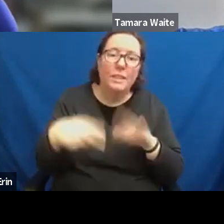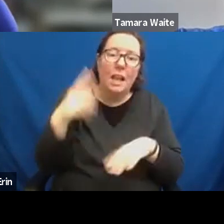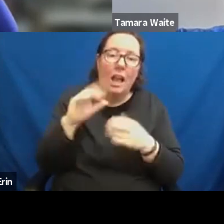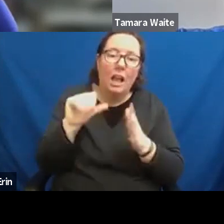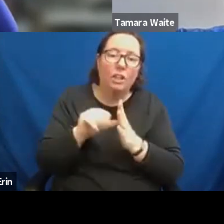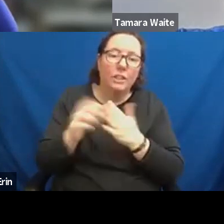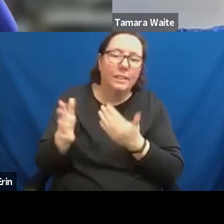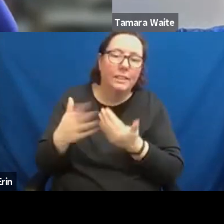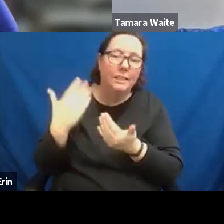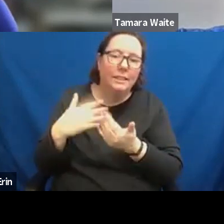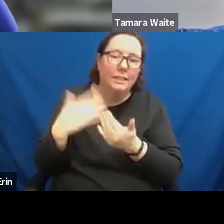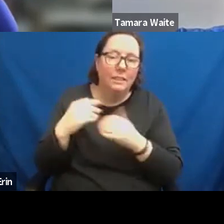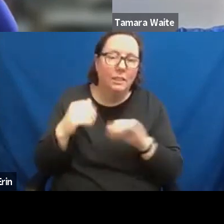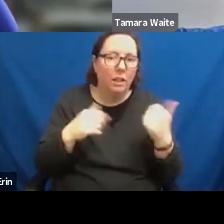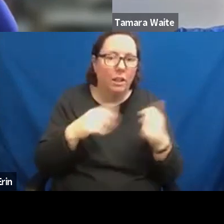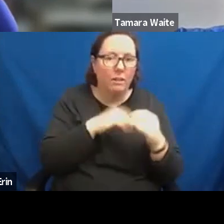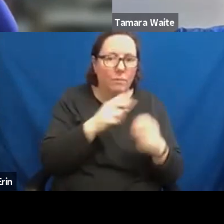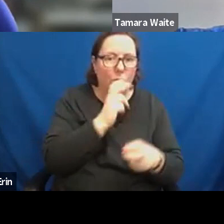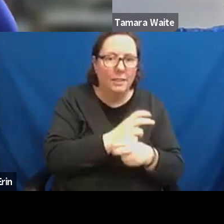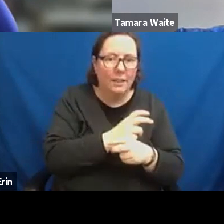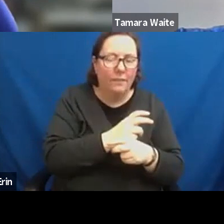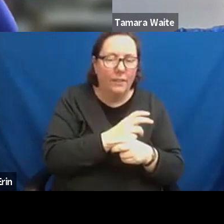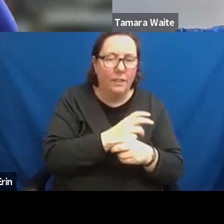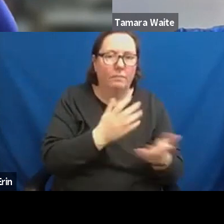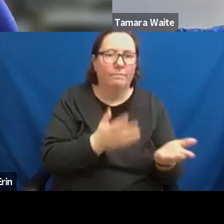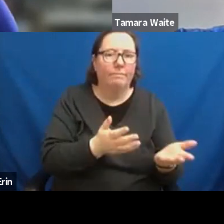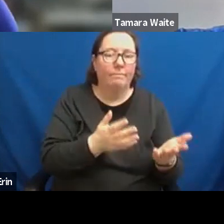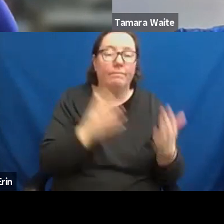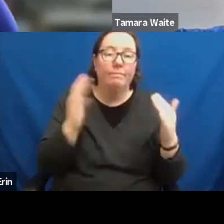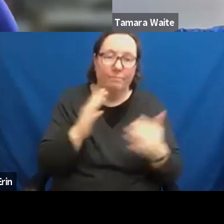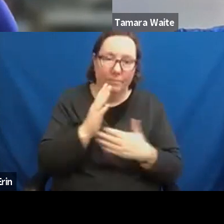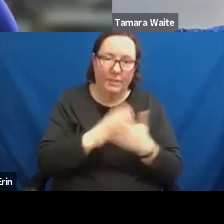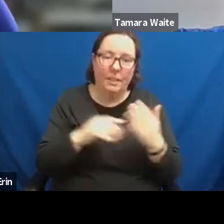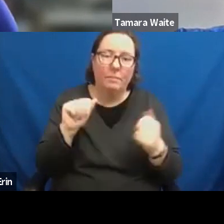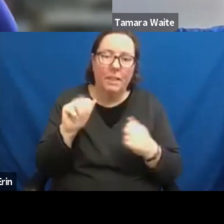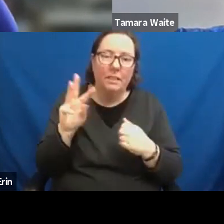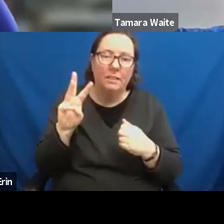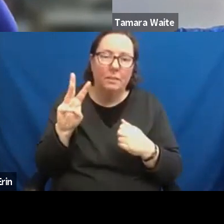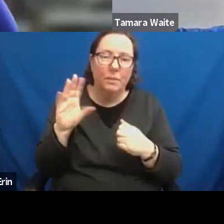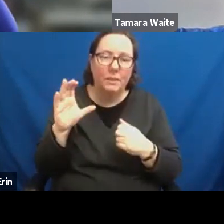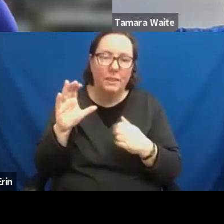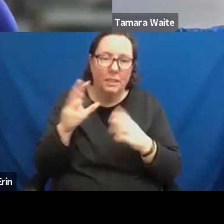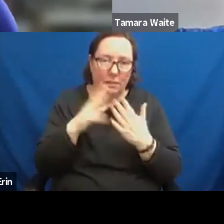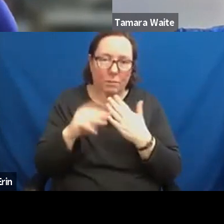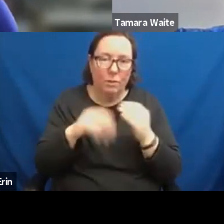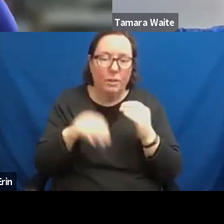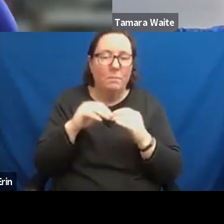other schools. Also, some AWC programs have more advanced